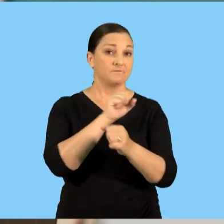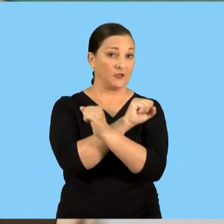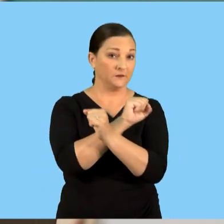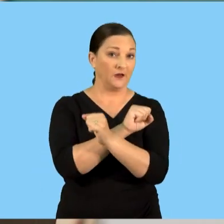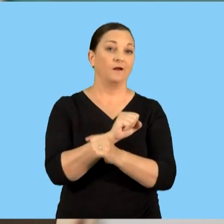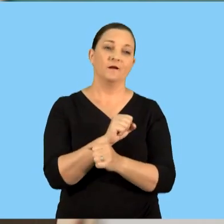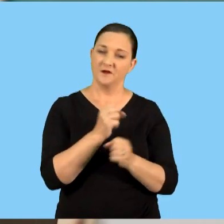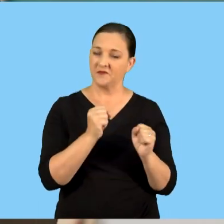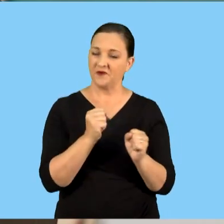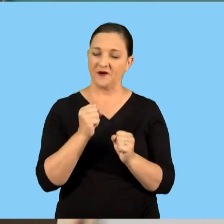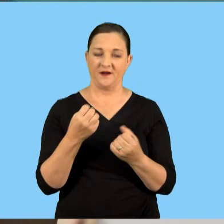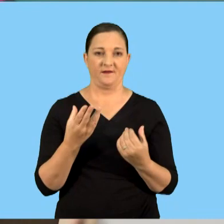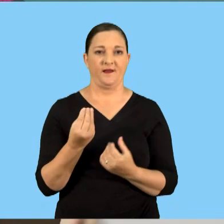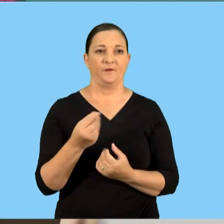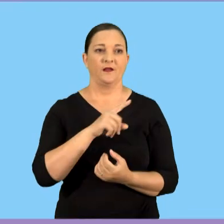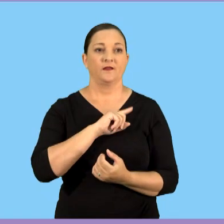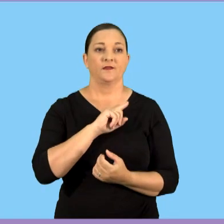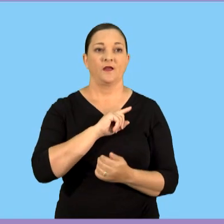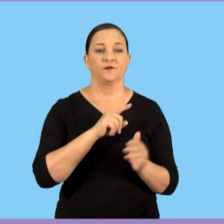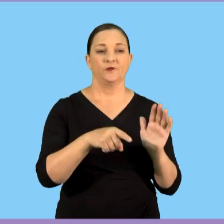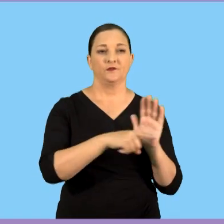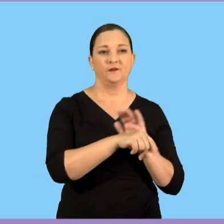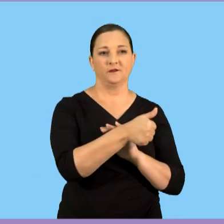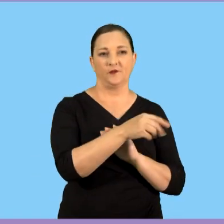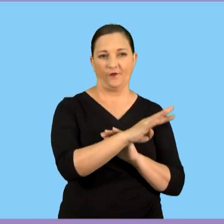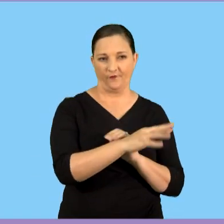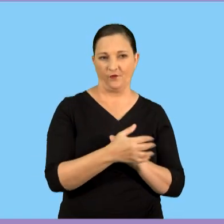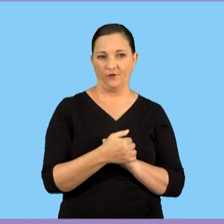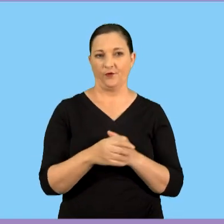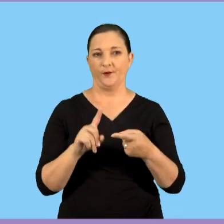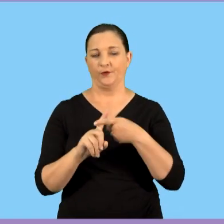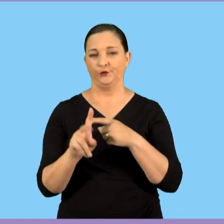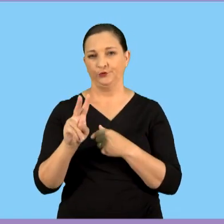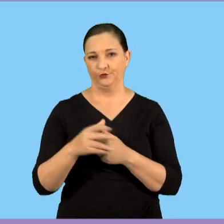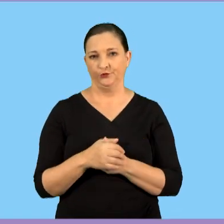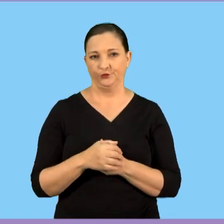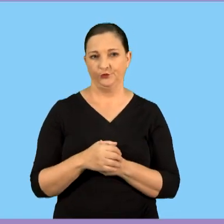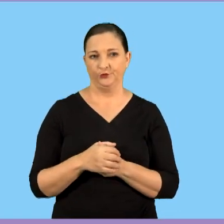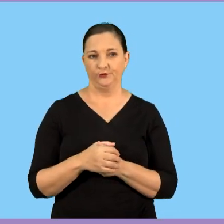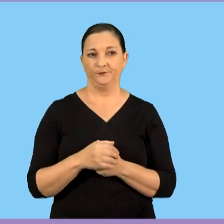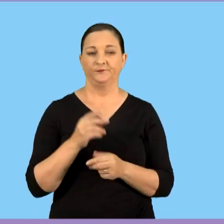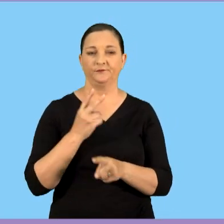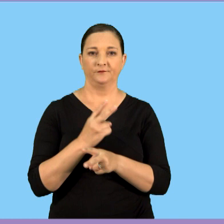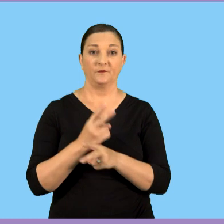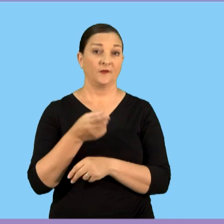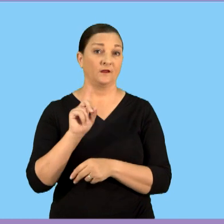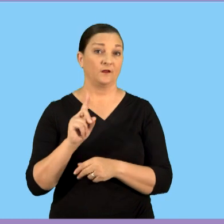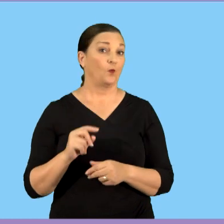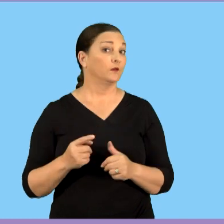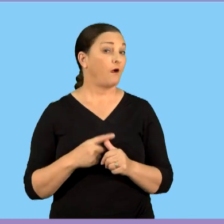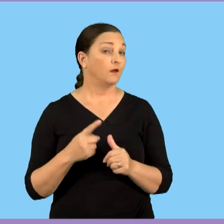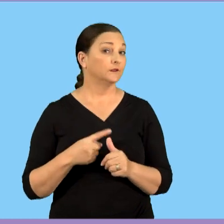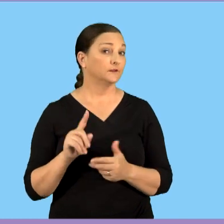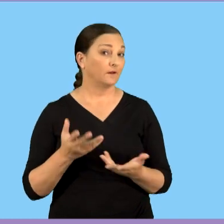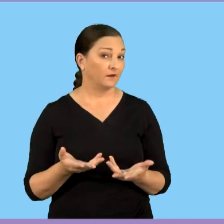by 1, that number remains the same. So this is going to be negative 64 plus 2, and in the